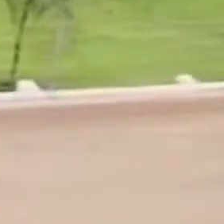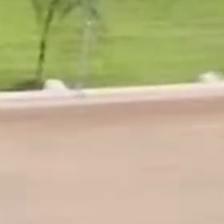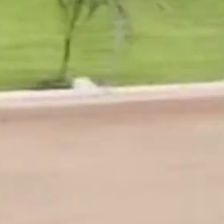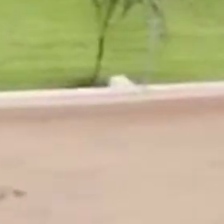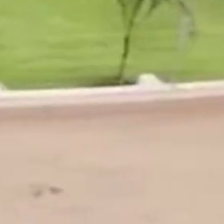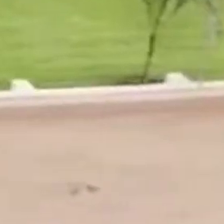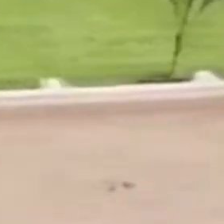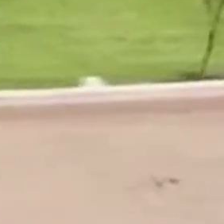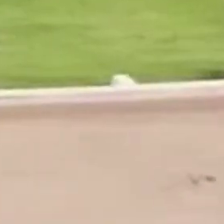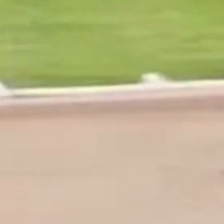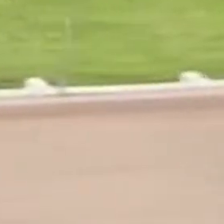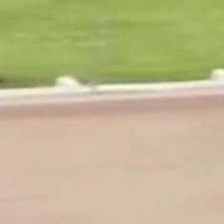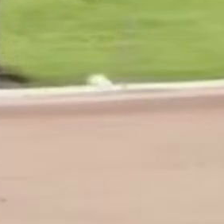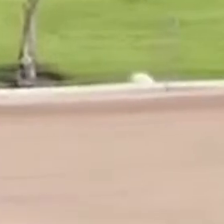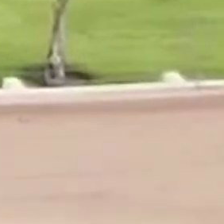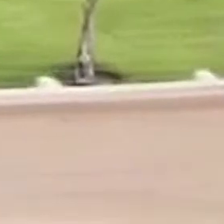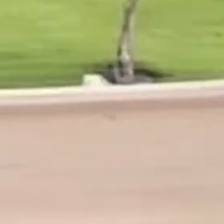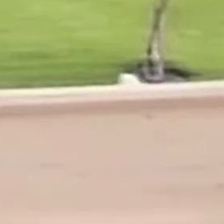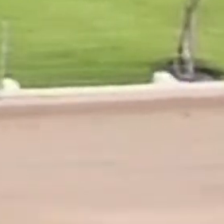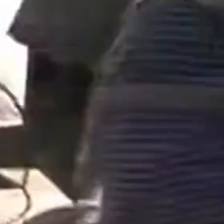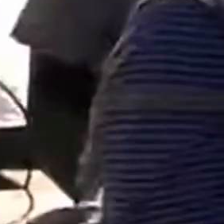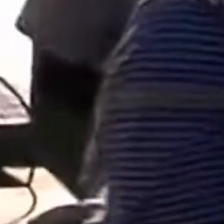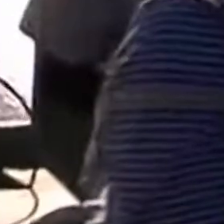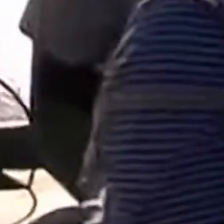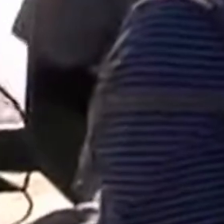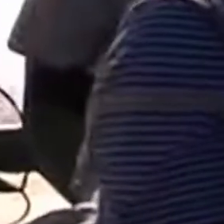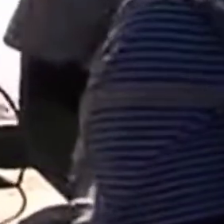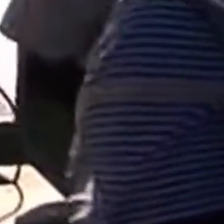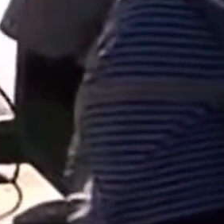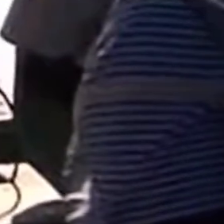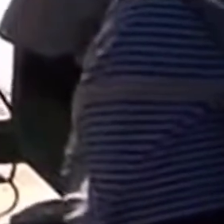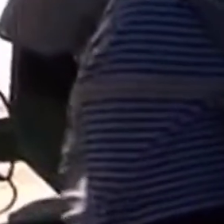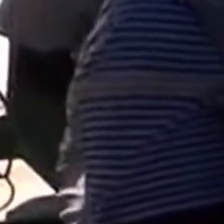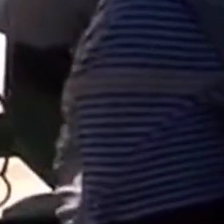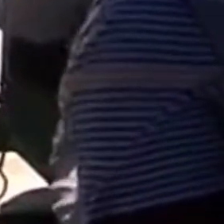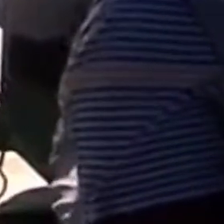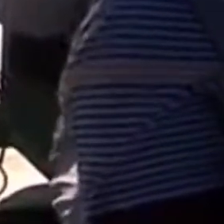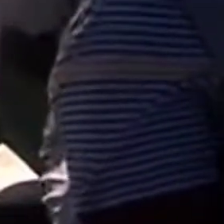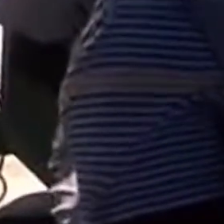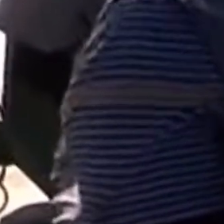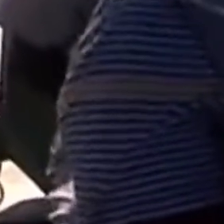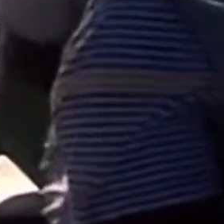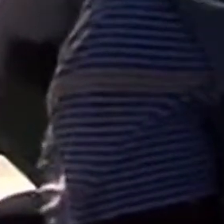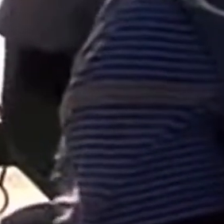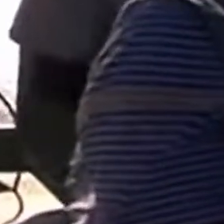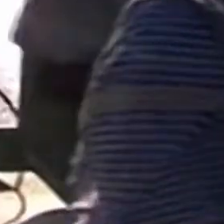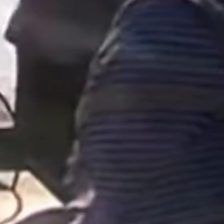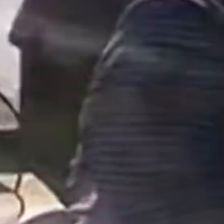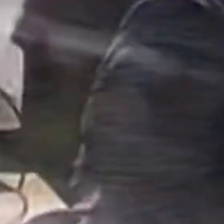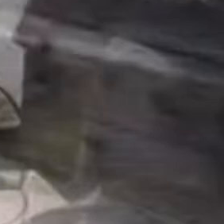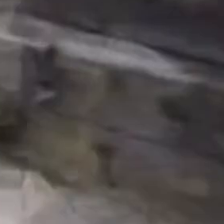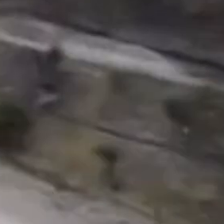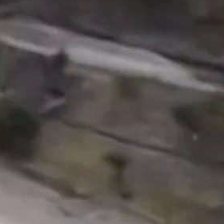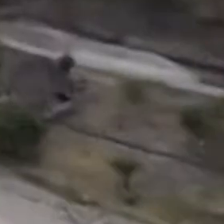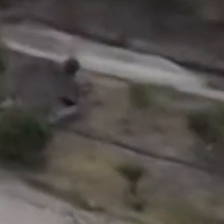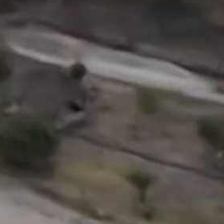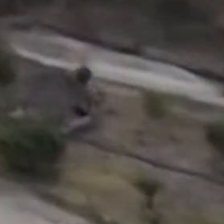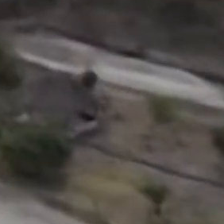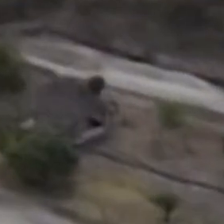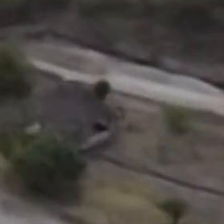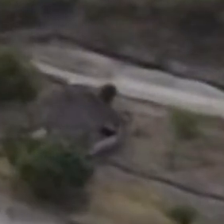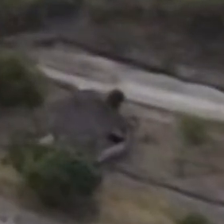the night if we lay pride aside, put a trust in